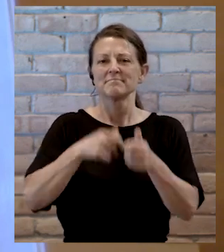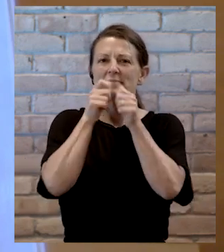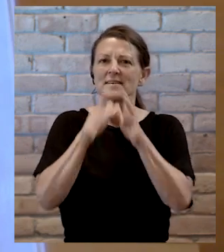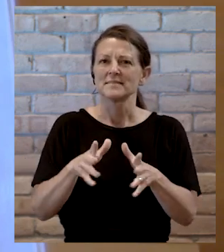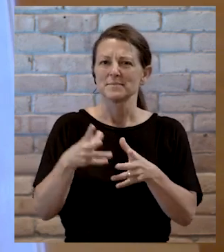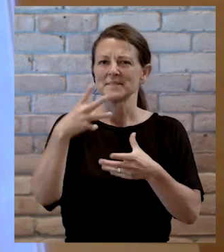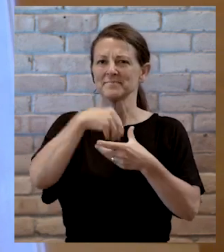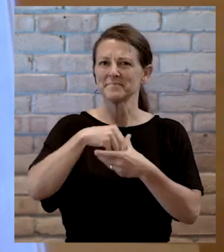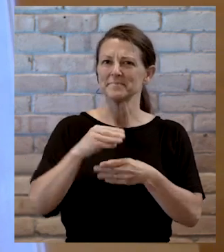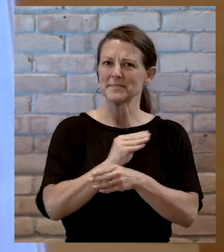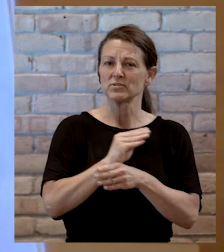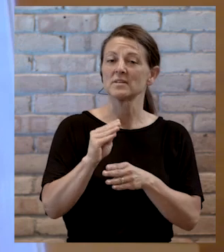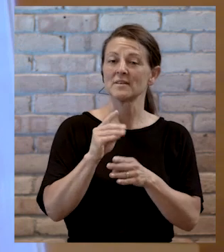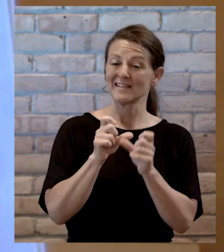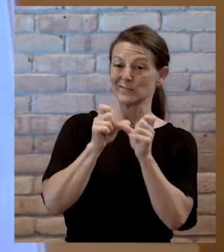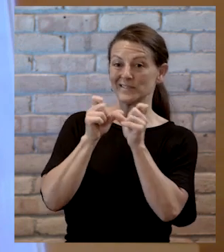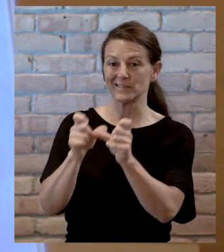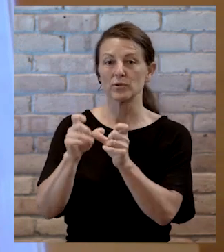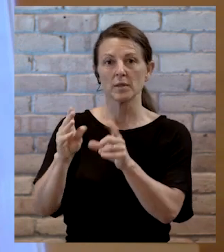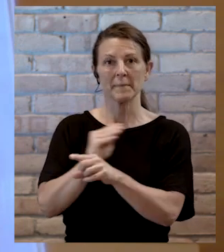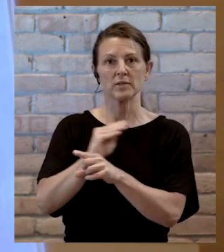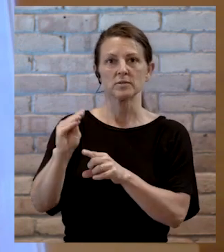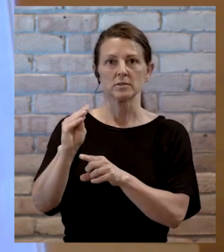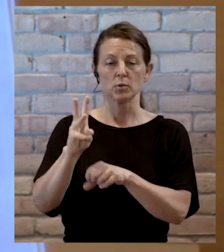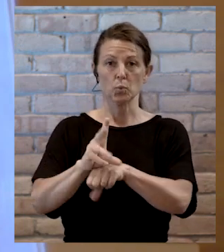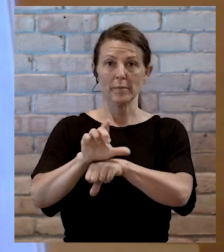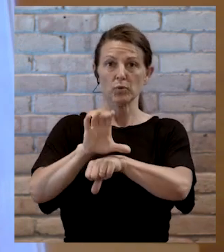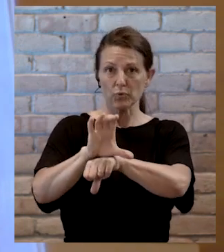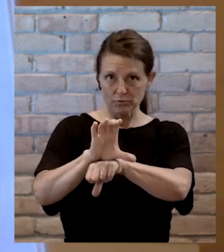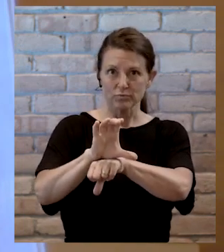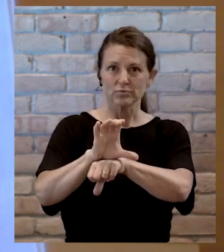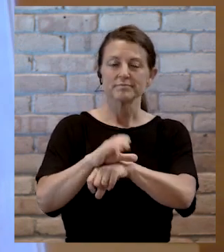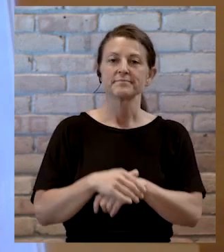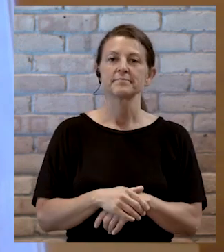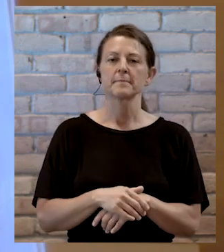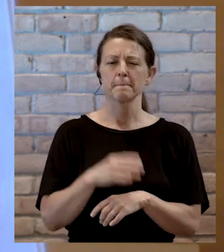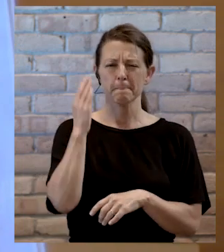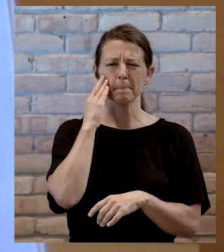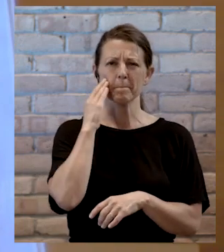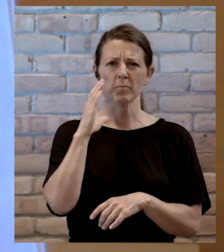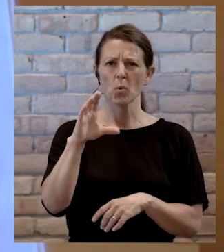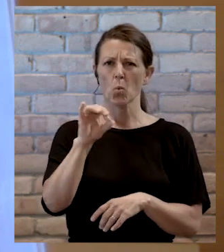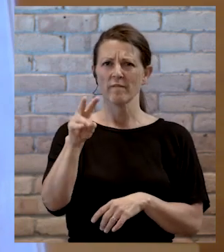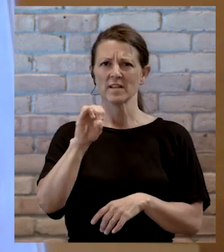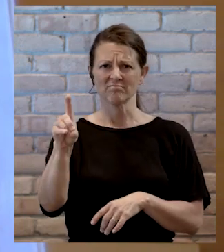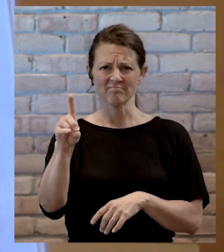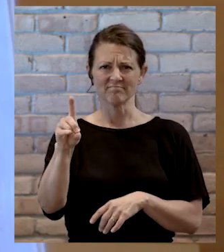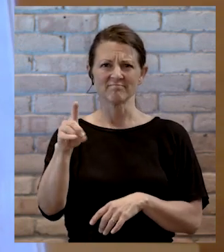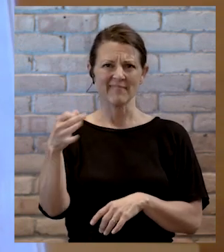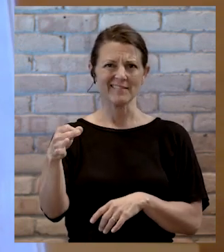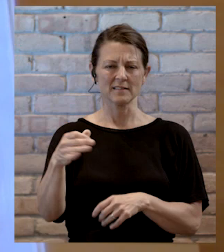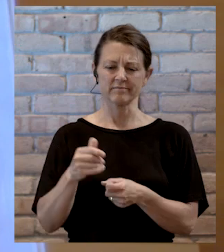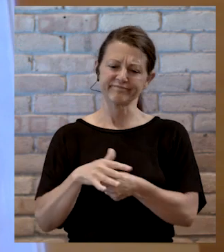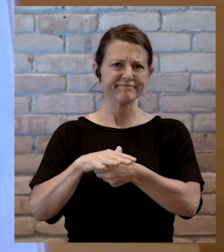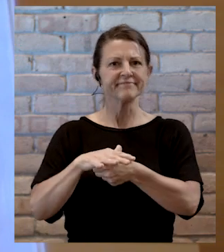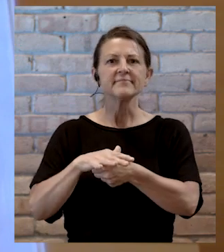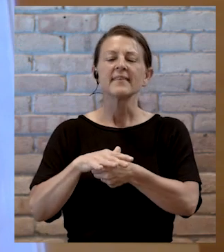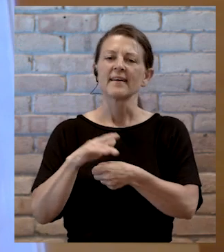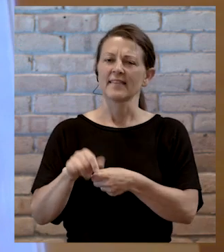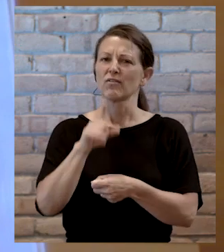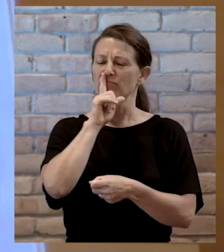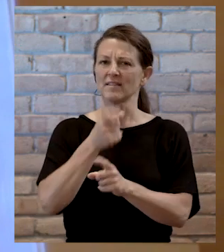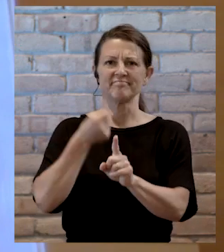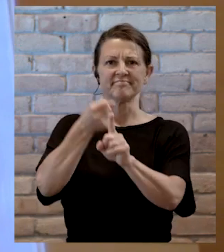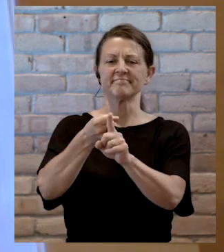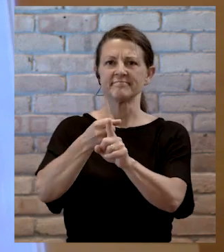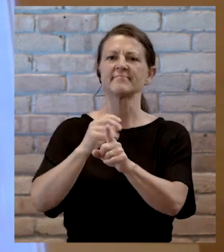and to continue the ministry of Woodbury Lutheran Church. You know, COVID-19 has had a tremendous impact on a